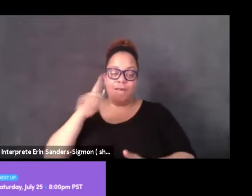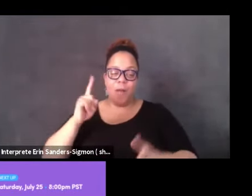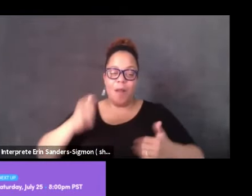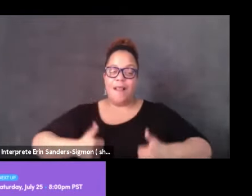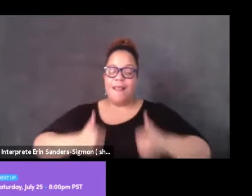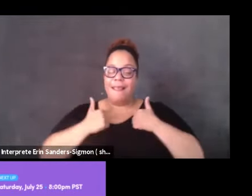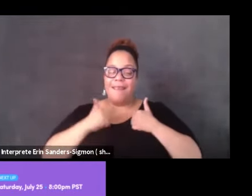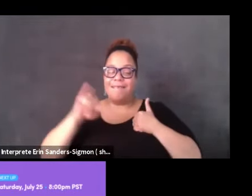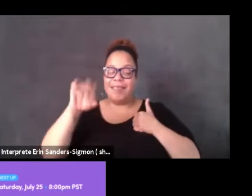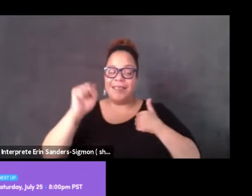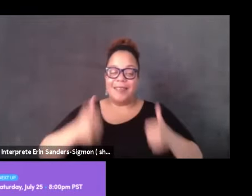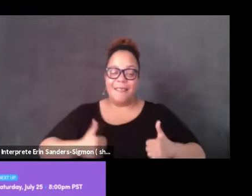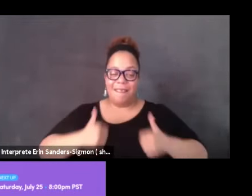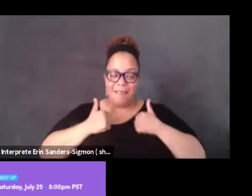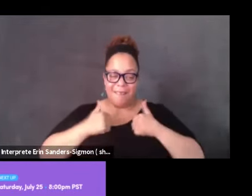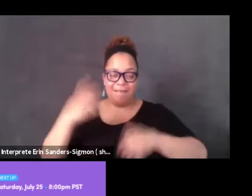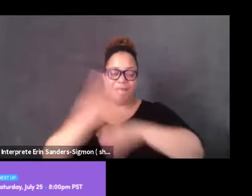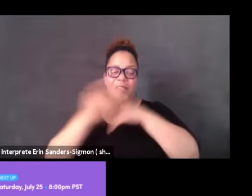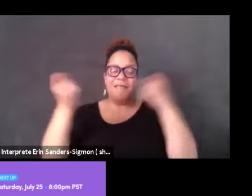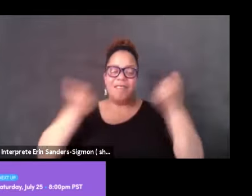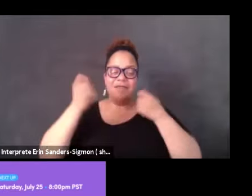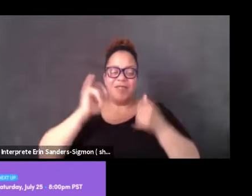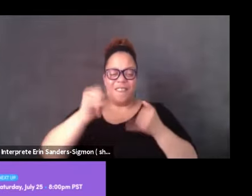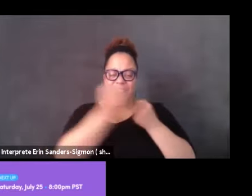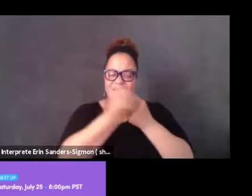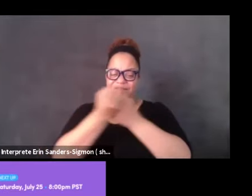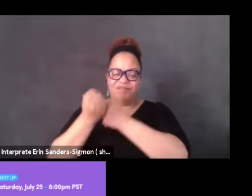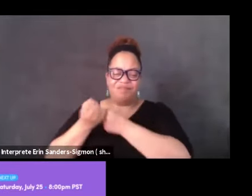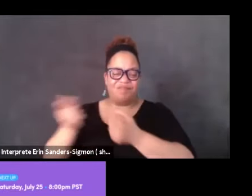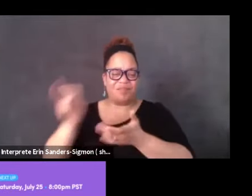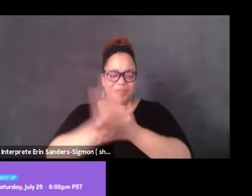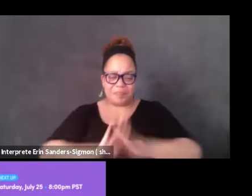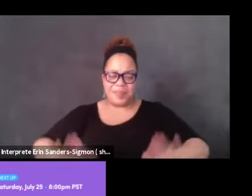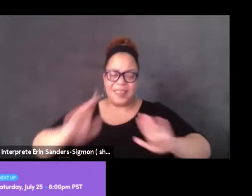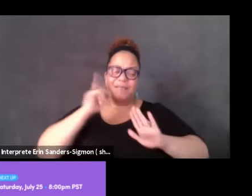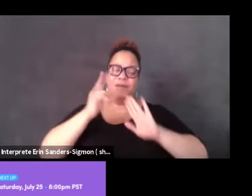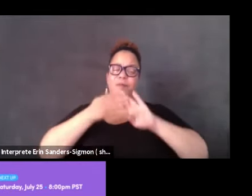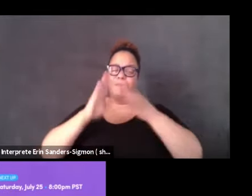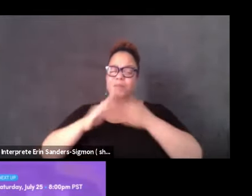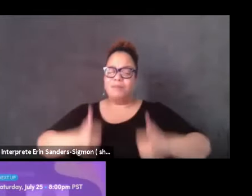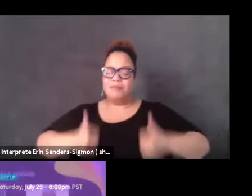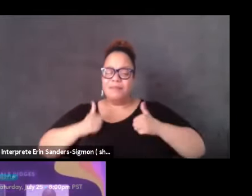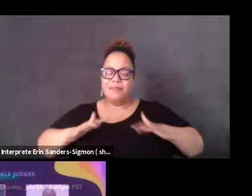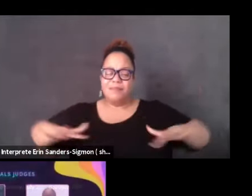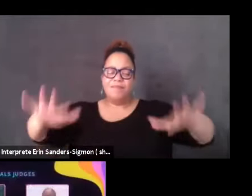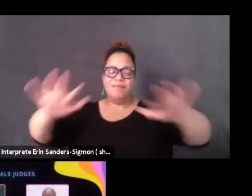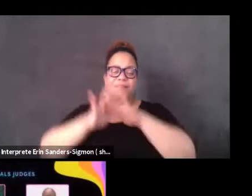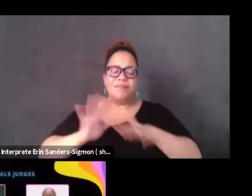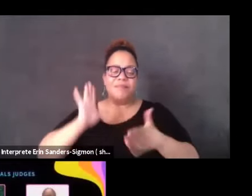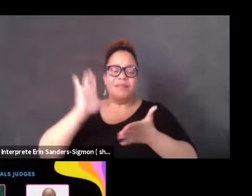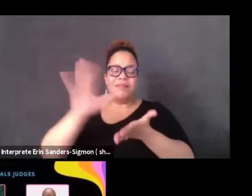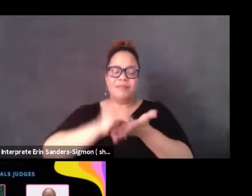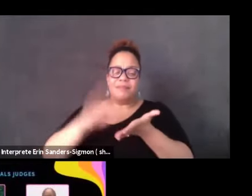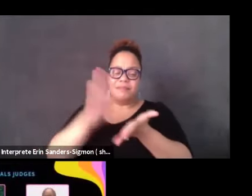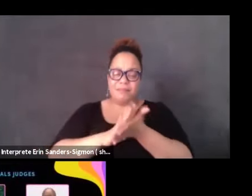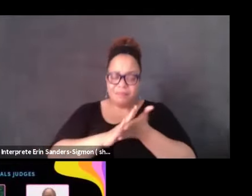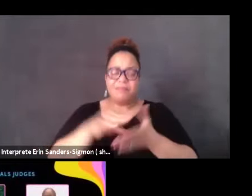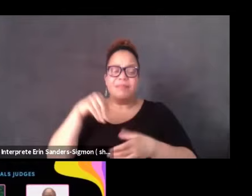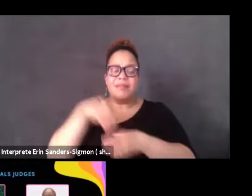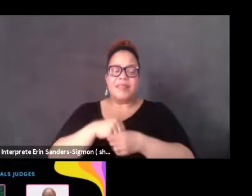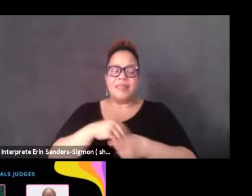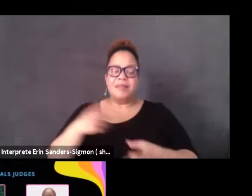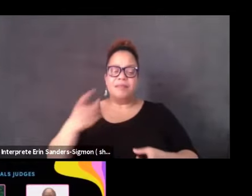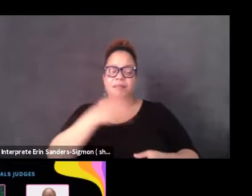parks and affirm peace for urban life. His essays have been published in the Harvard Education Press, and he's lectured at more than